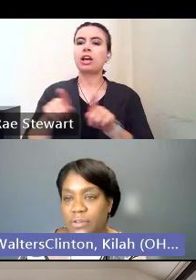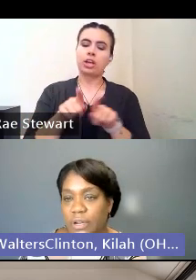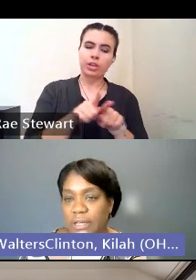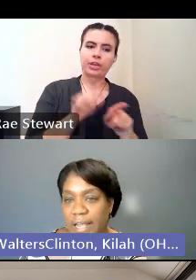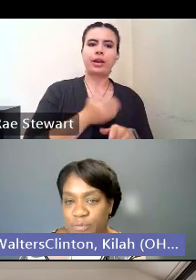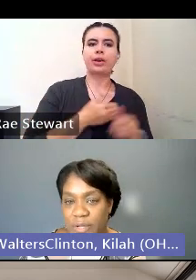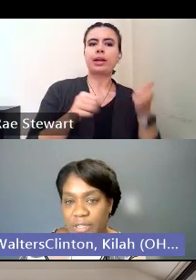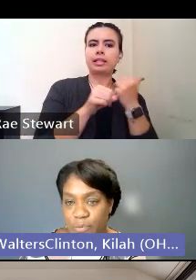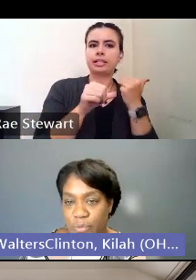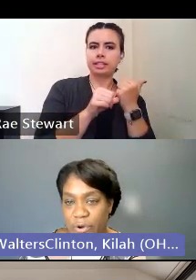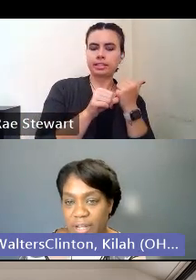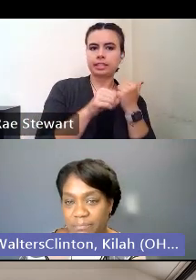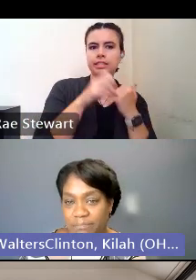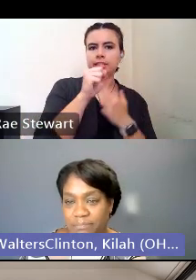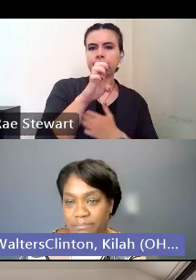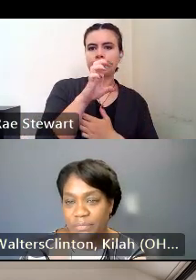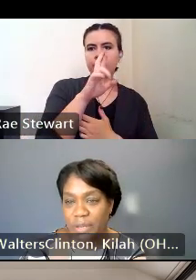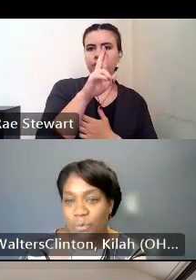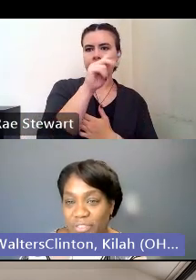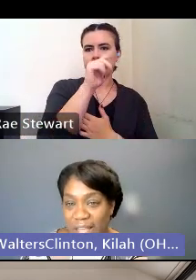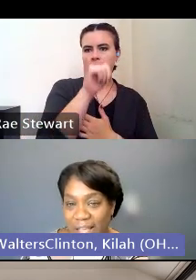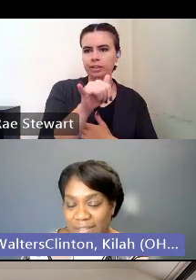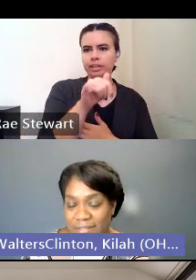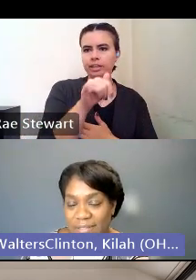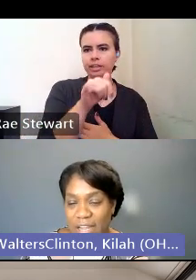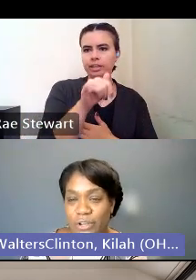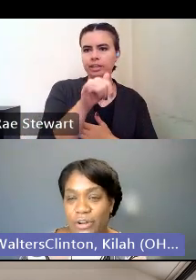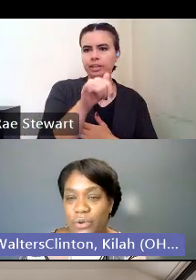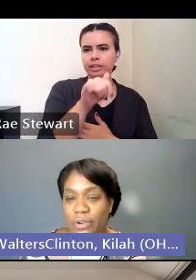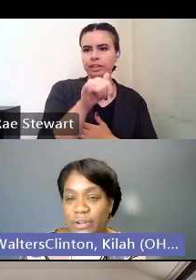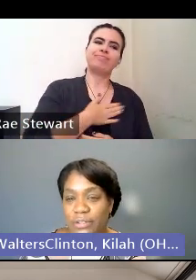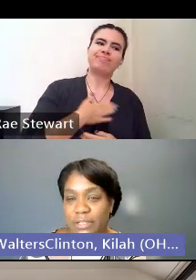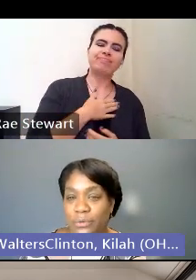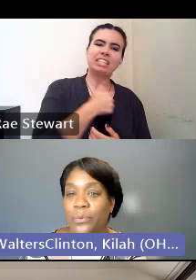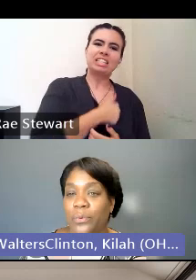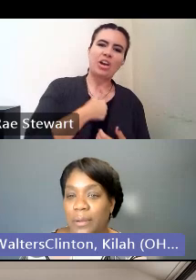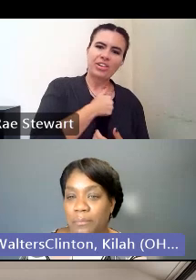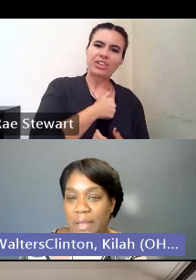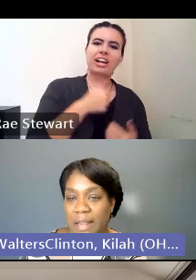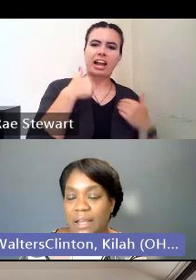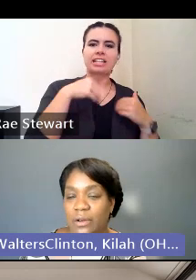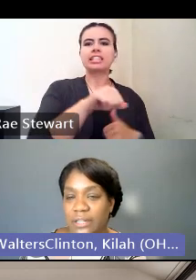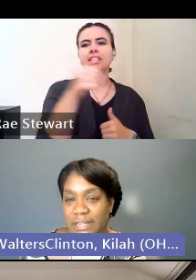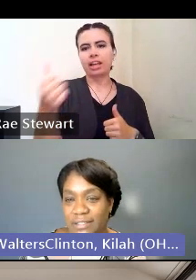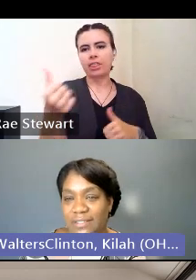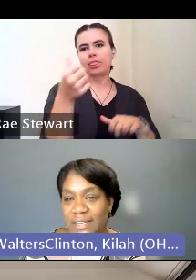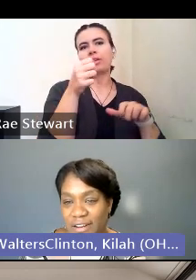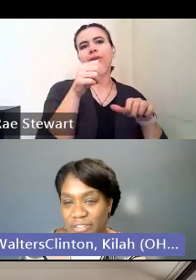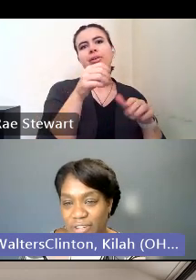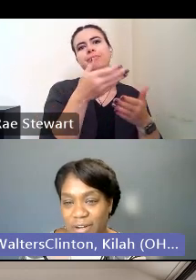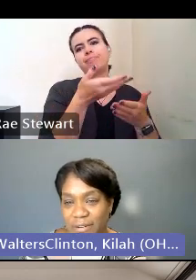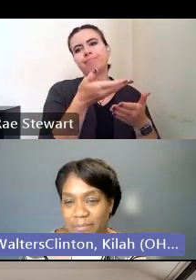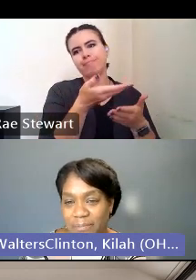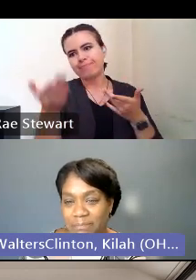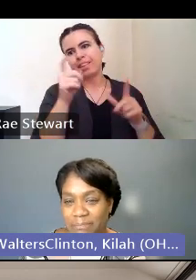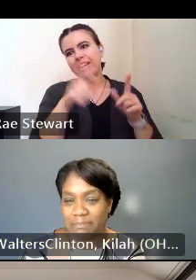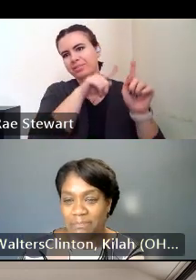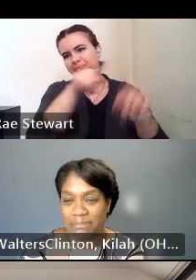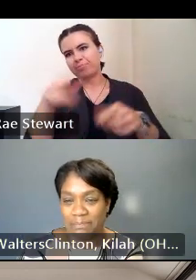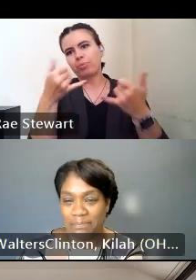who had another engagement this morning. With that, I turn it over to Manny Ortiz to get us